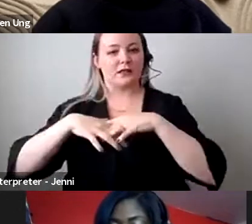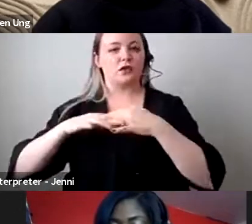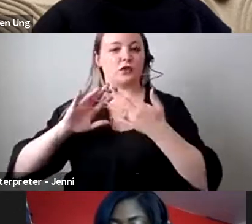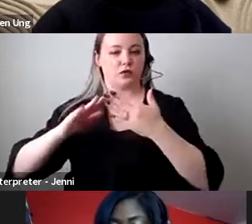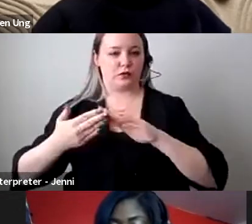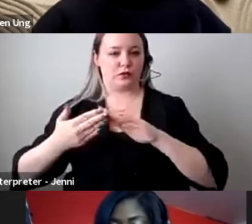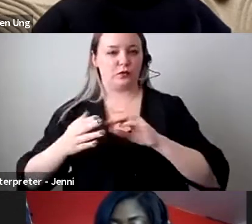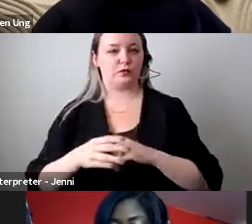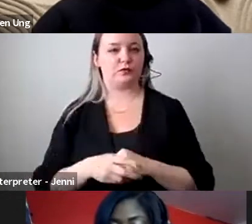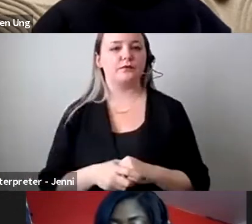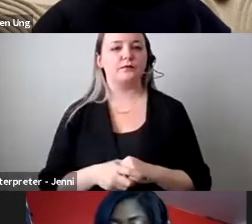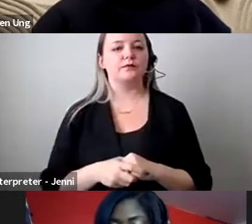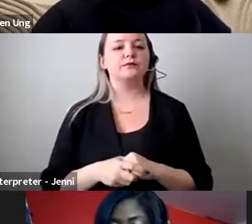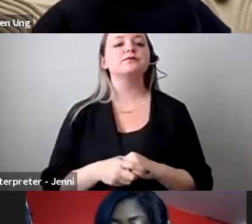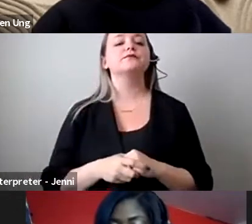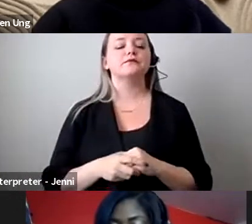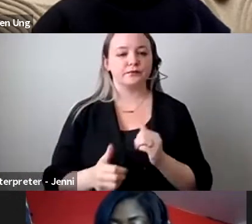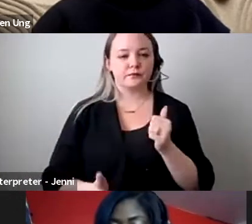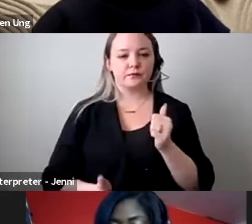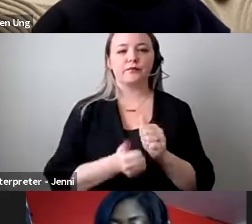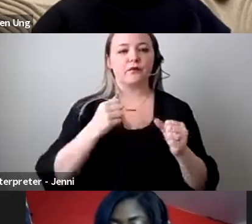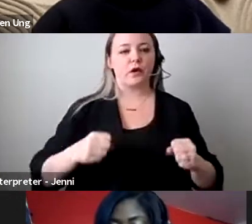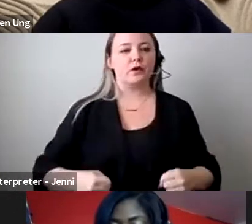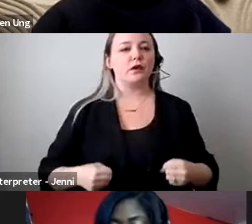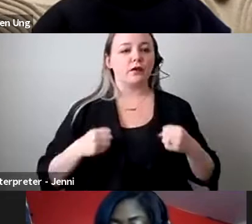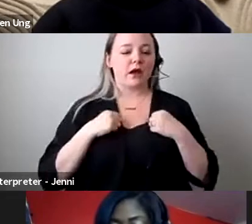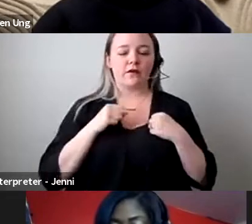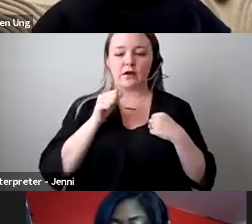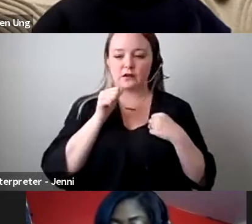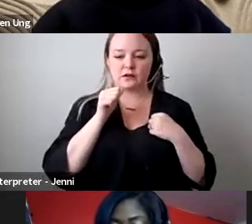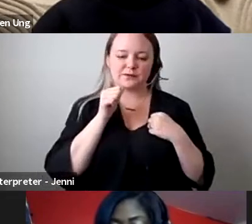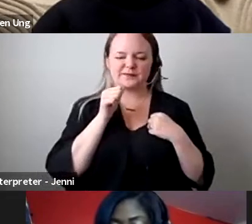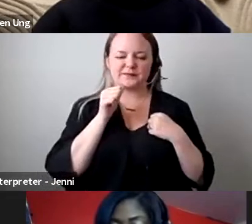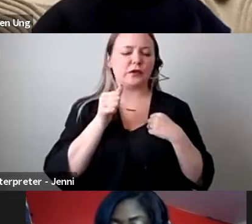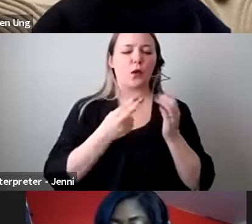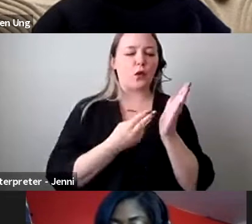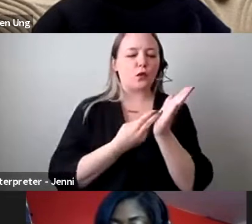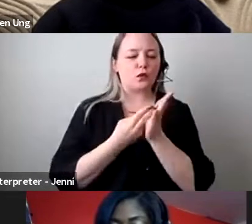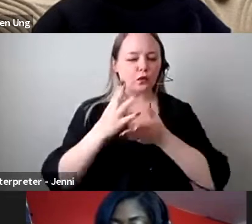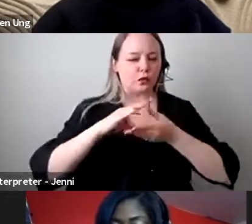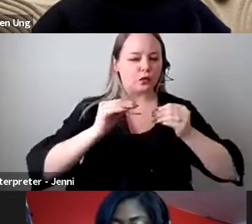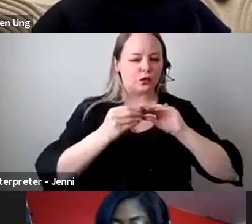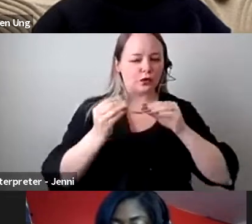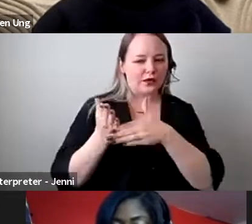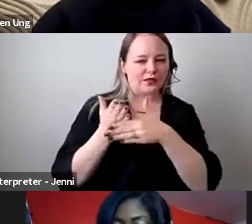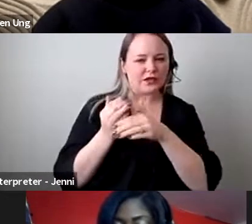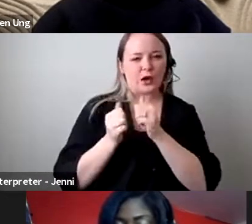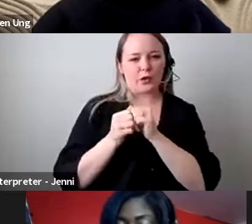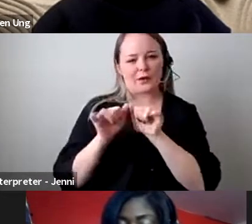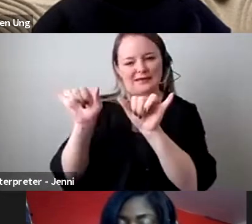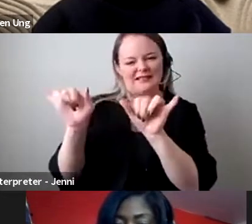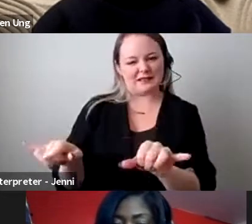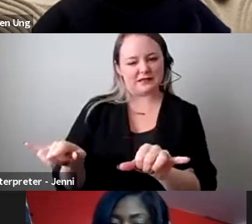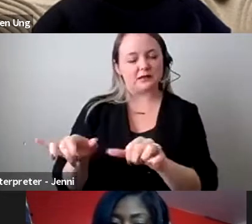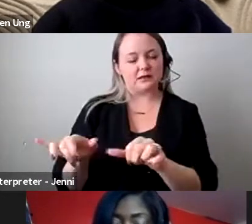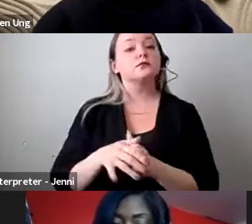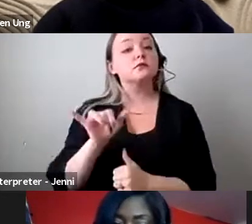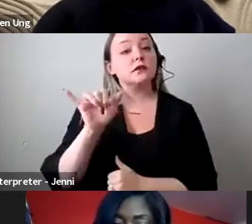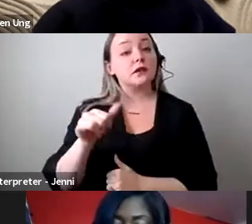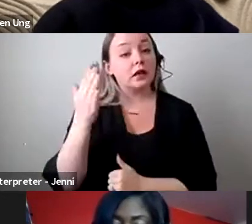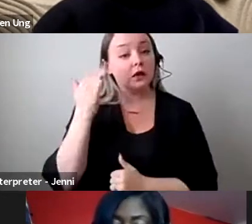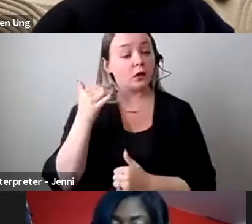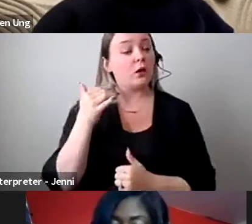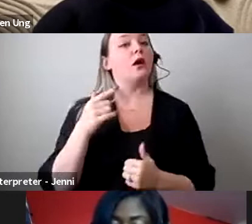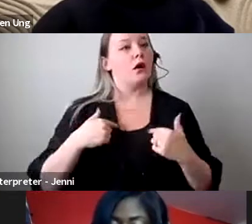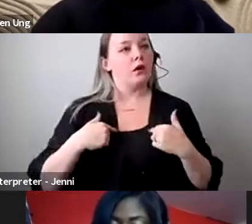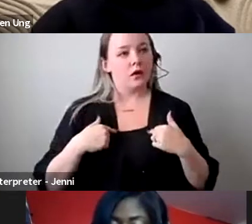Most survivors who get involved with systems don't tell their true stories. That is why it's an incredibly courageous